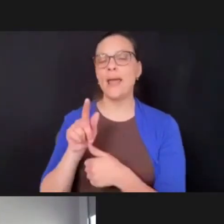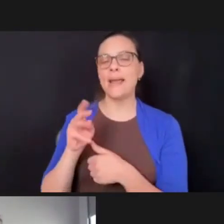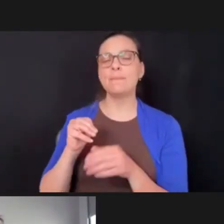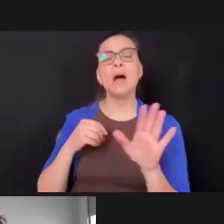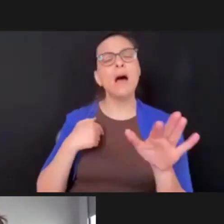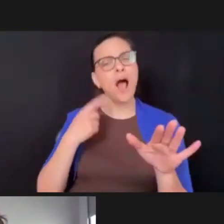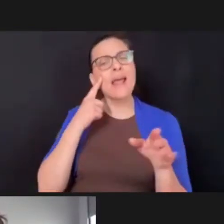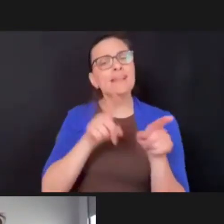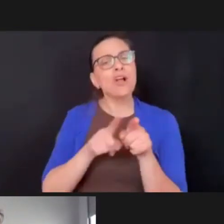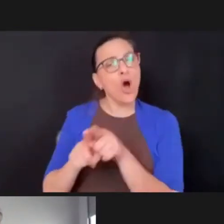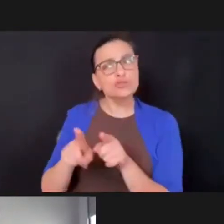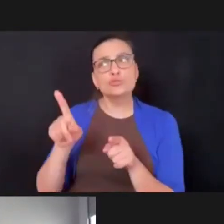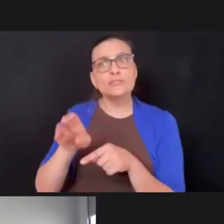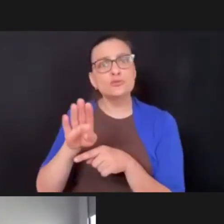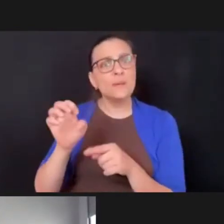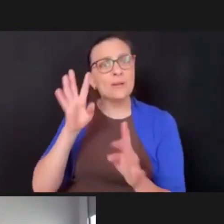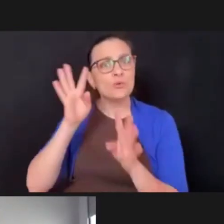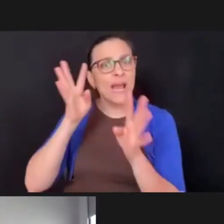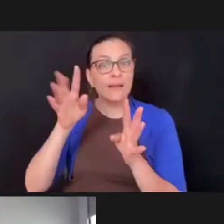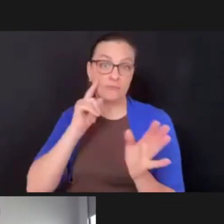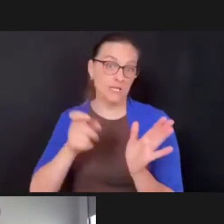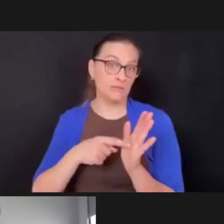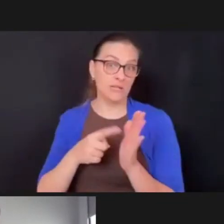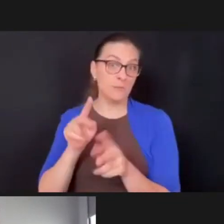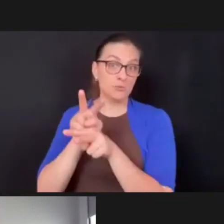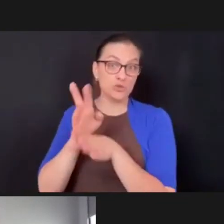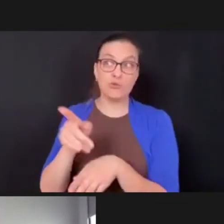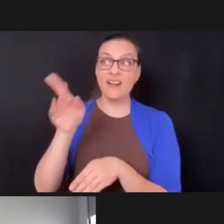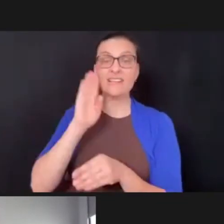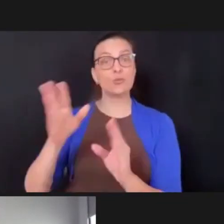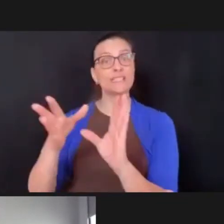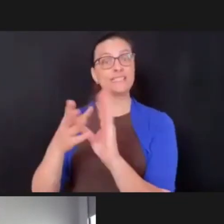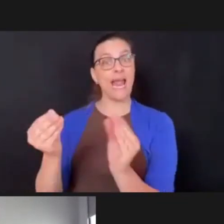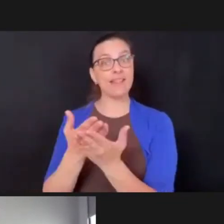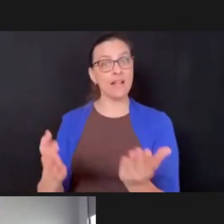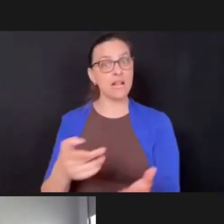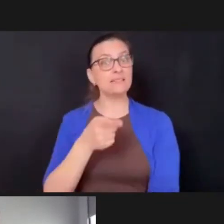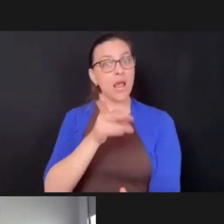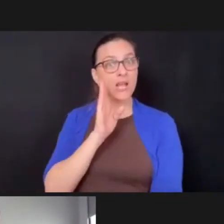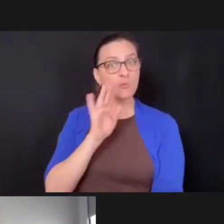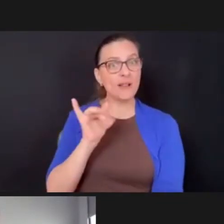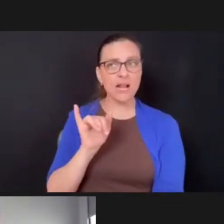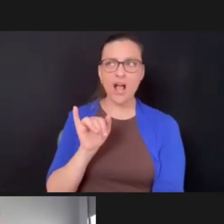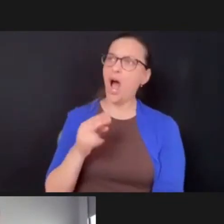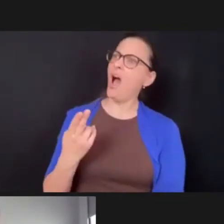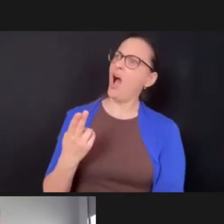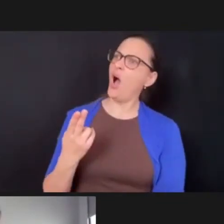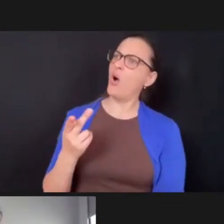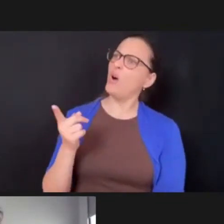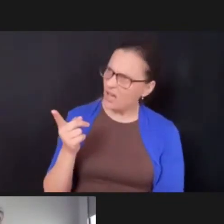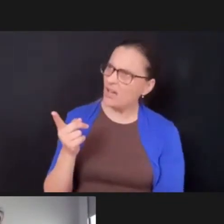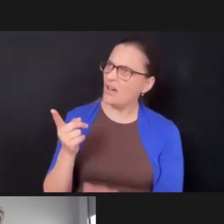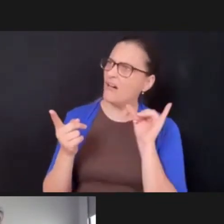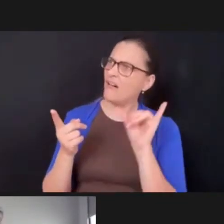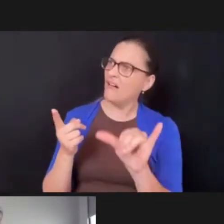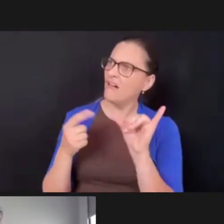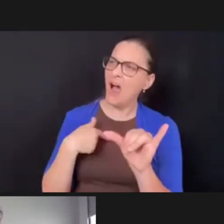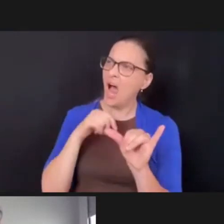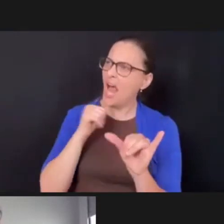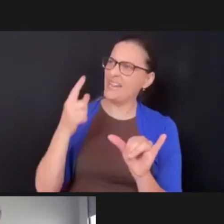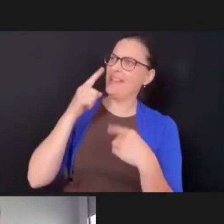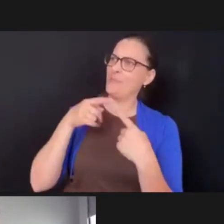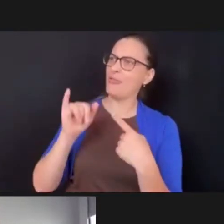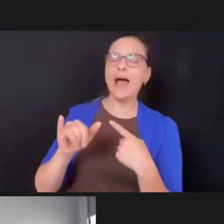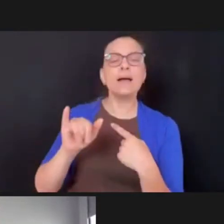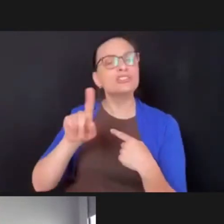because sometimes supervisors are going to say things that you're like, oh yeah, that is, I didn't think about that. And just being kind of open